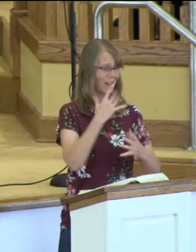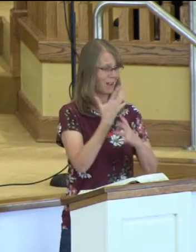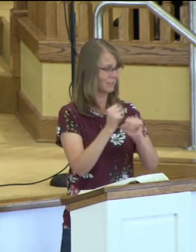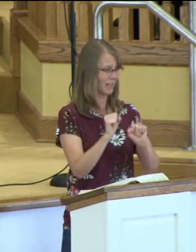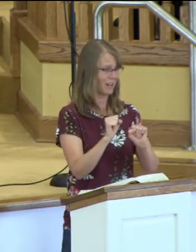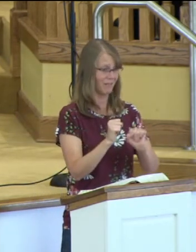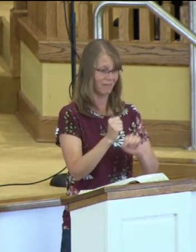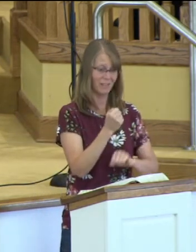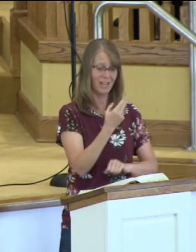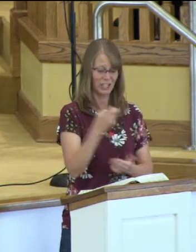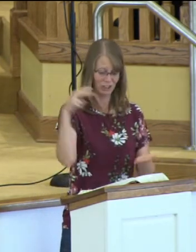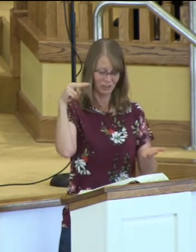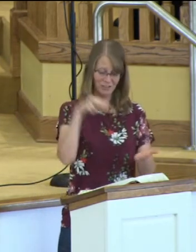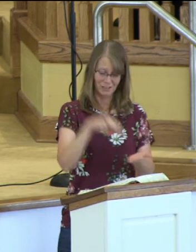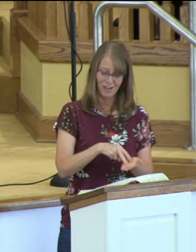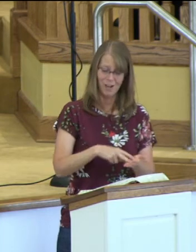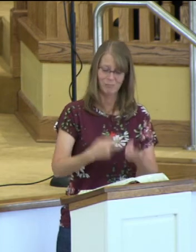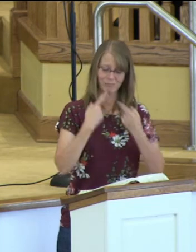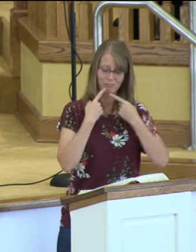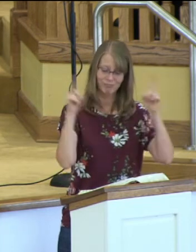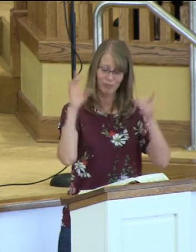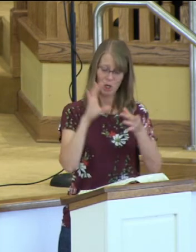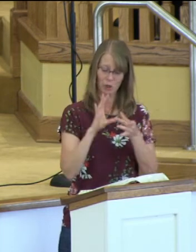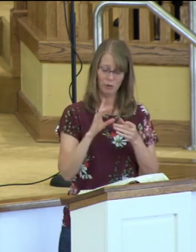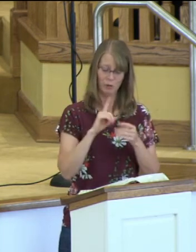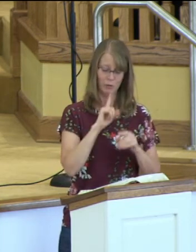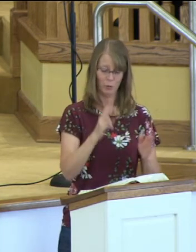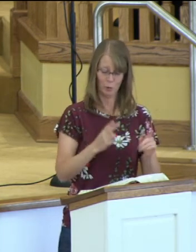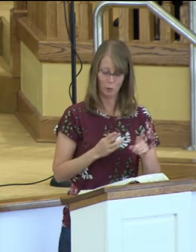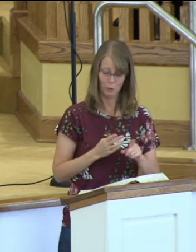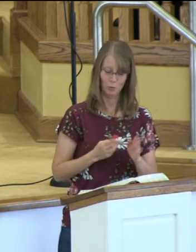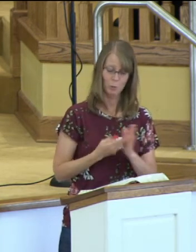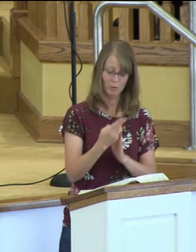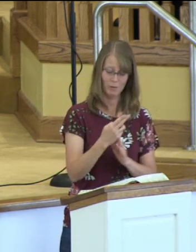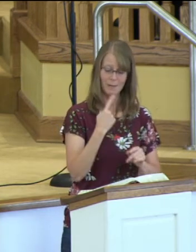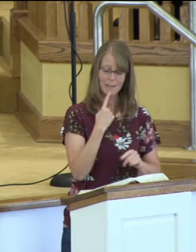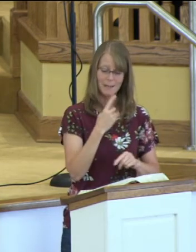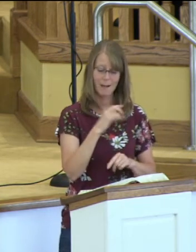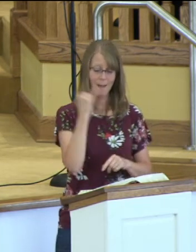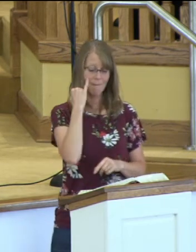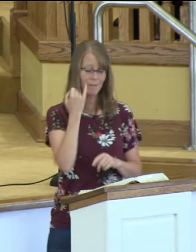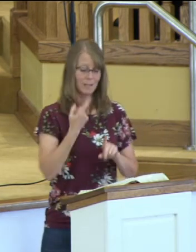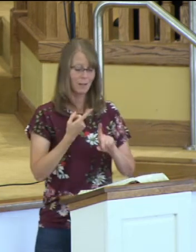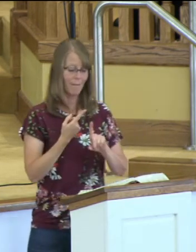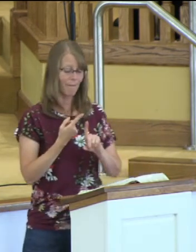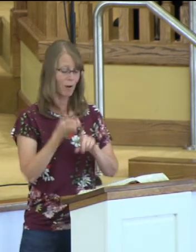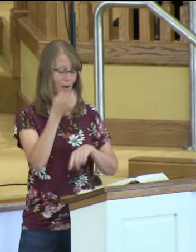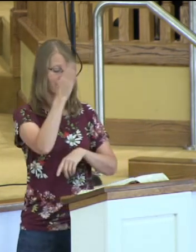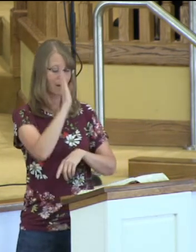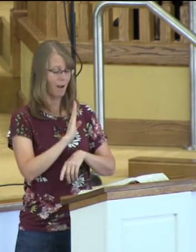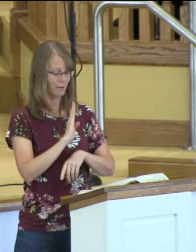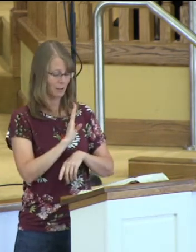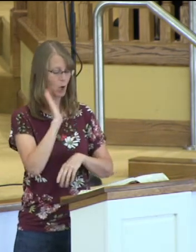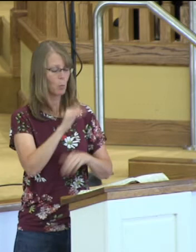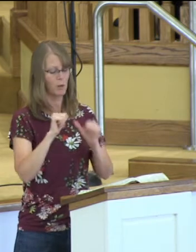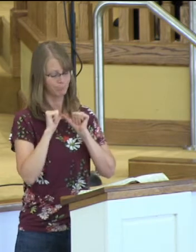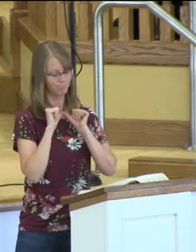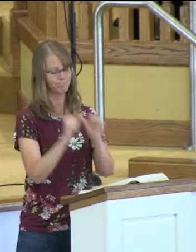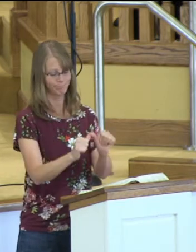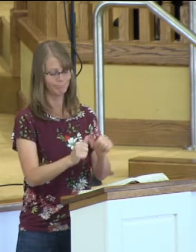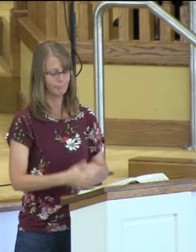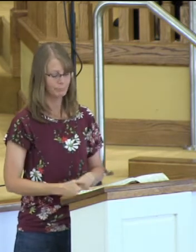the truth in this. But it be of God, forget it. It will continue on.